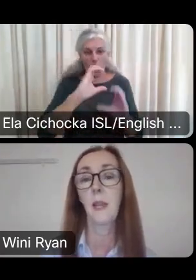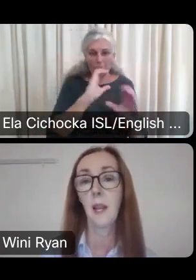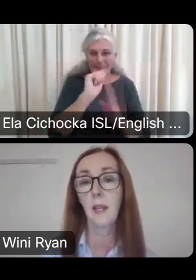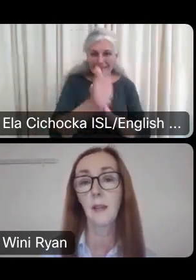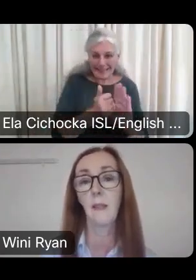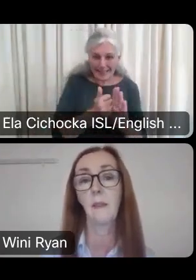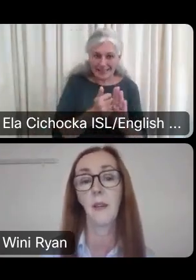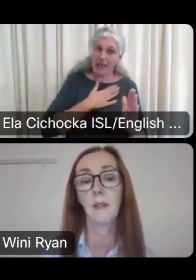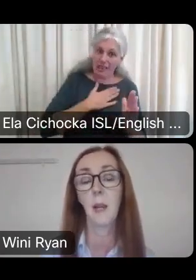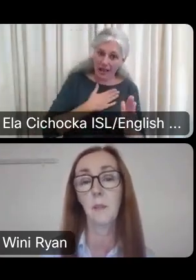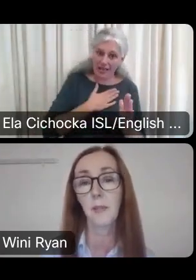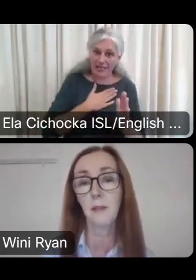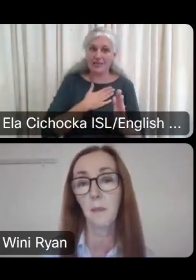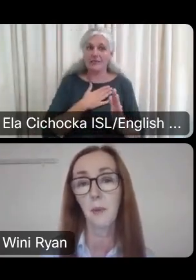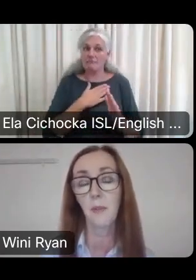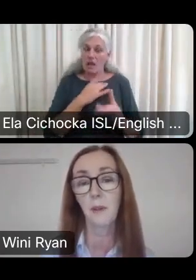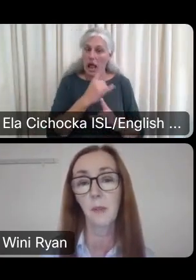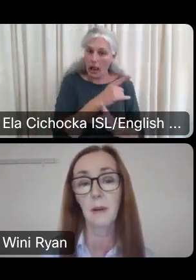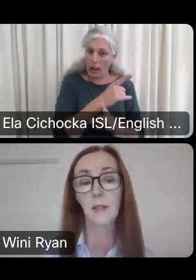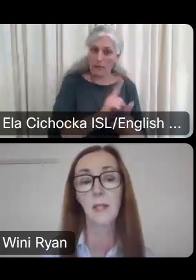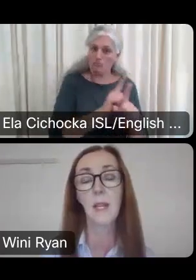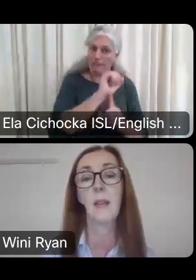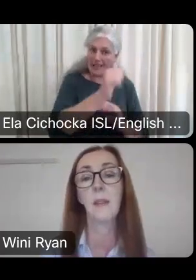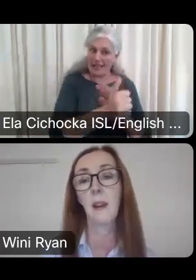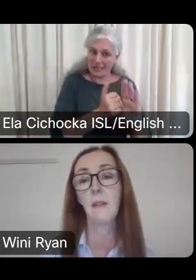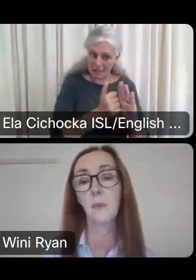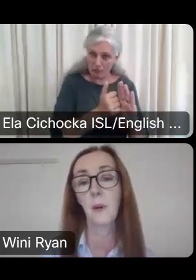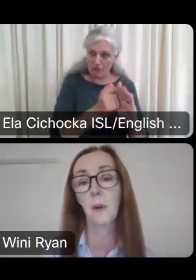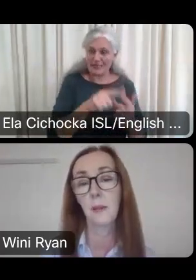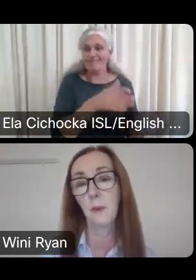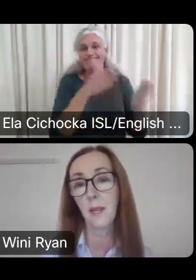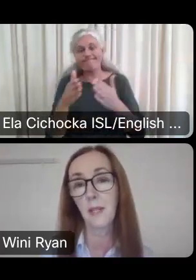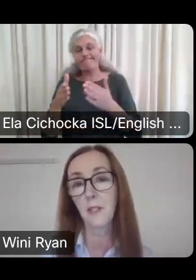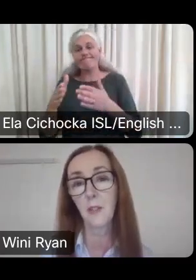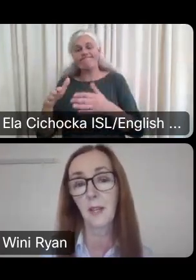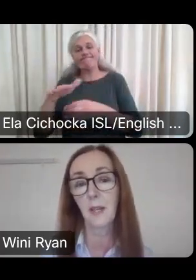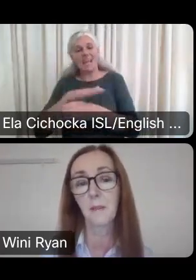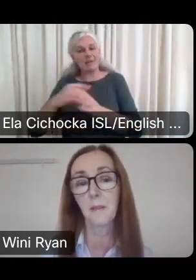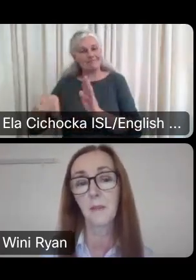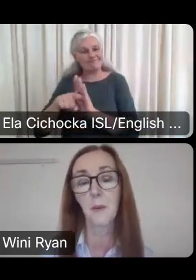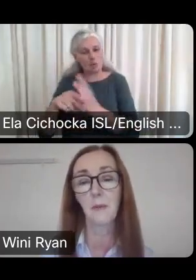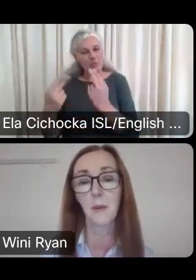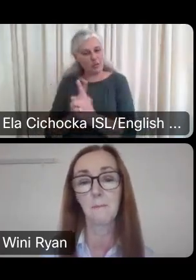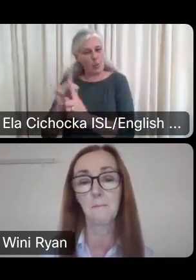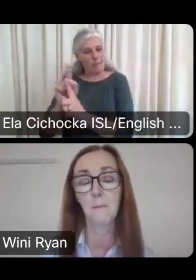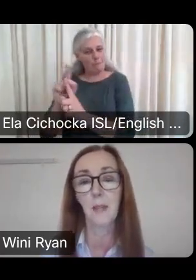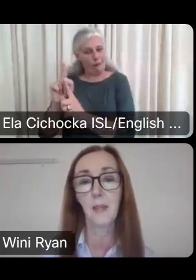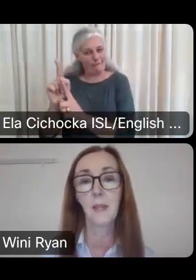that they like and they find improves their experience, and then areas that we might need to improve